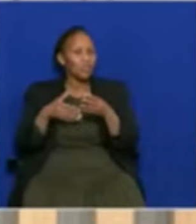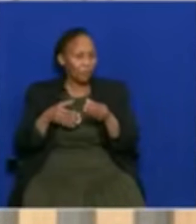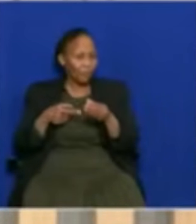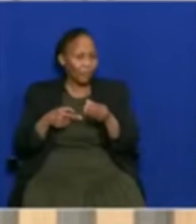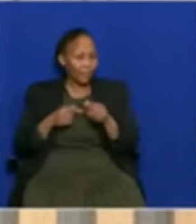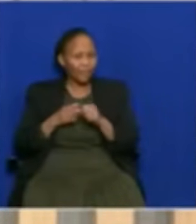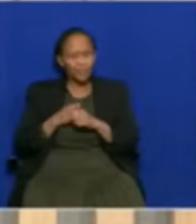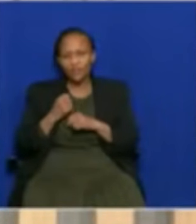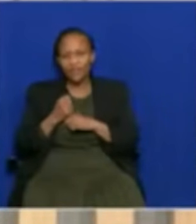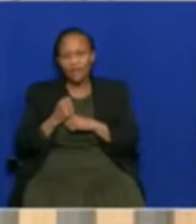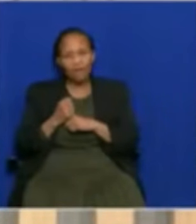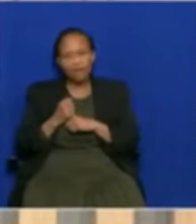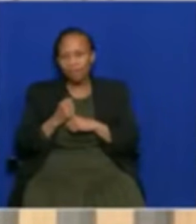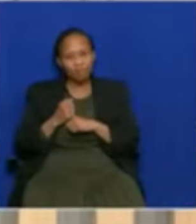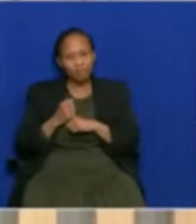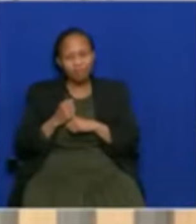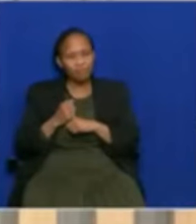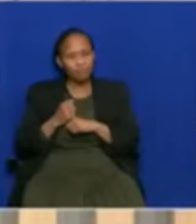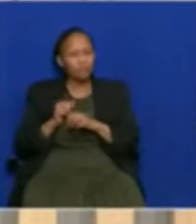advertisement. You don't call for